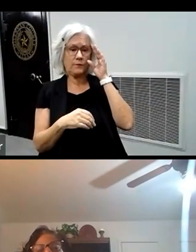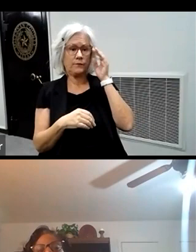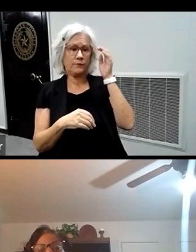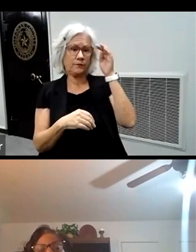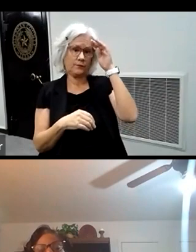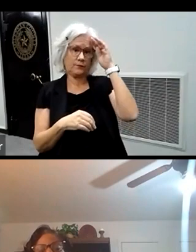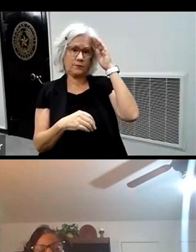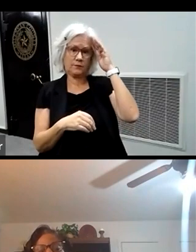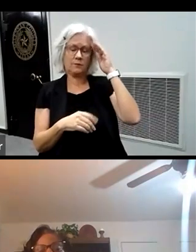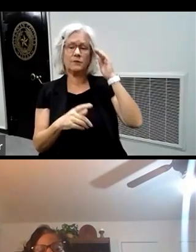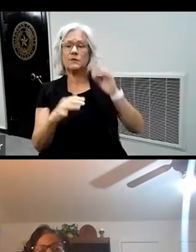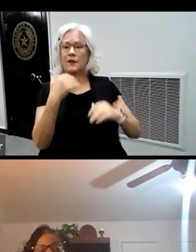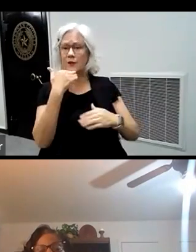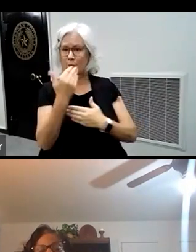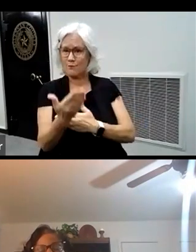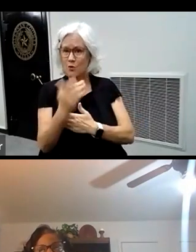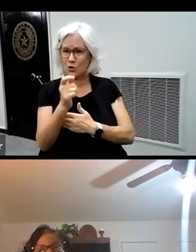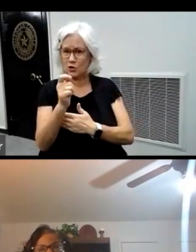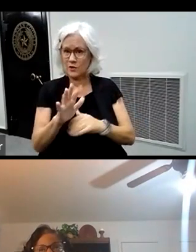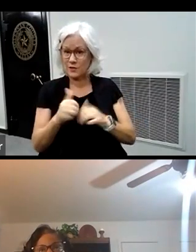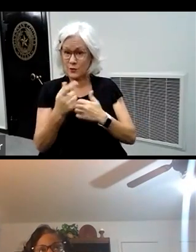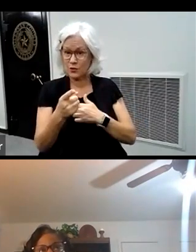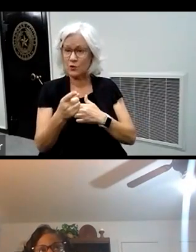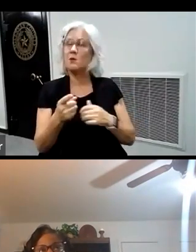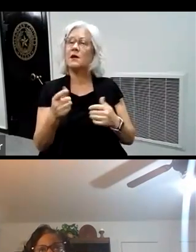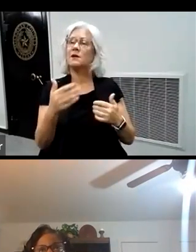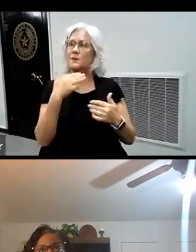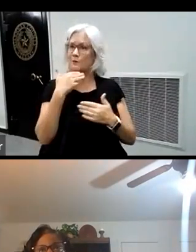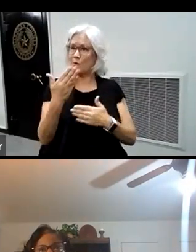Hey, good morning, Judge. How are you? Morning.